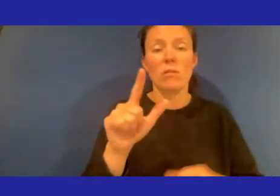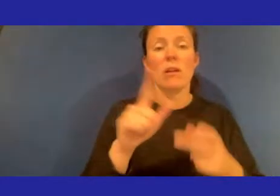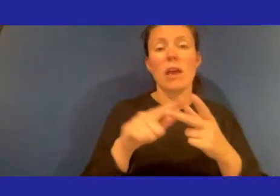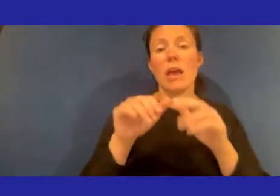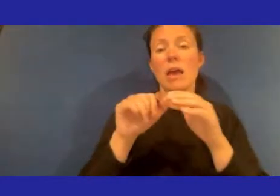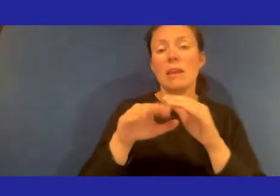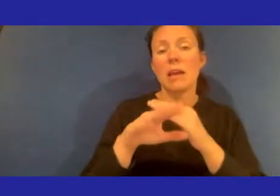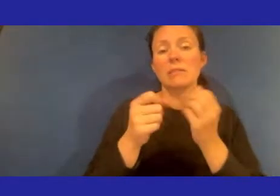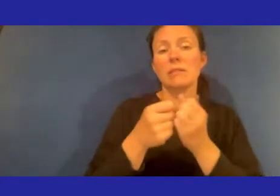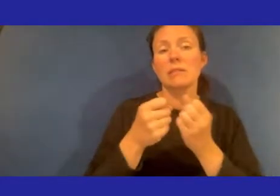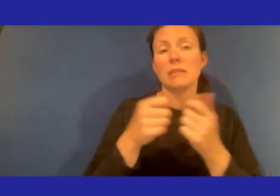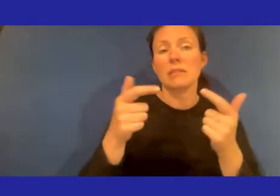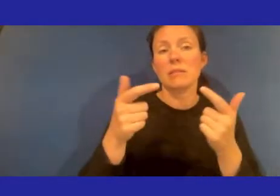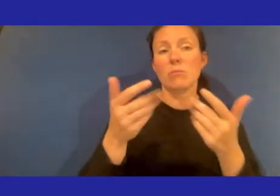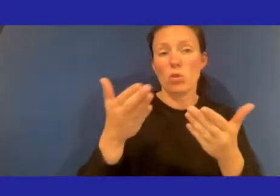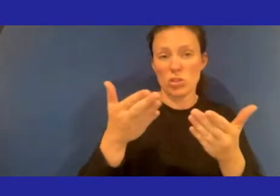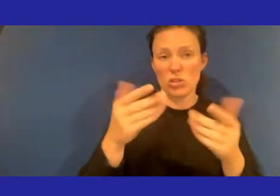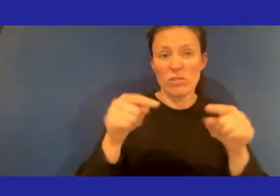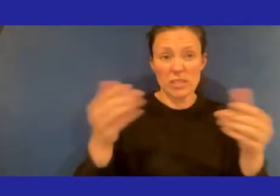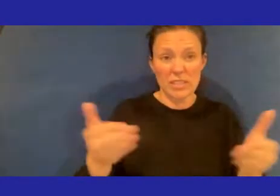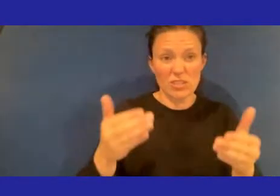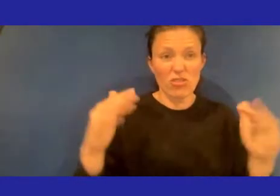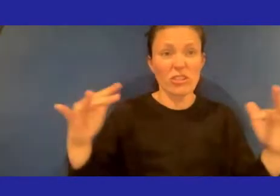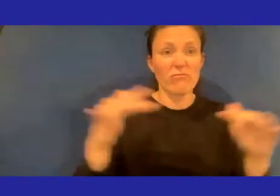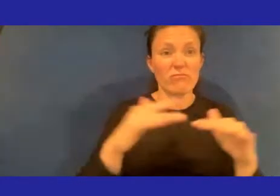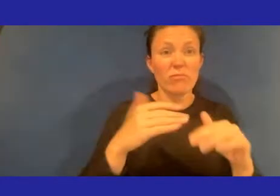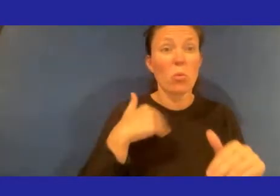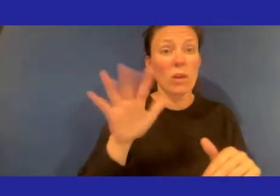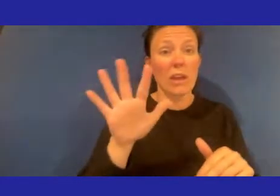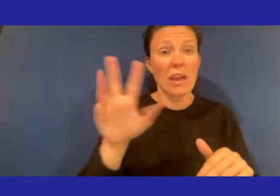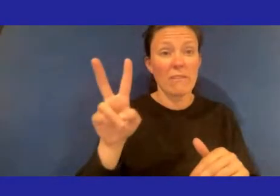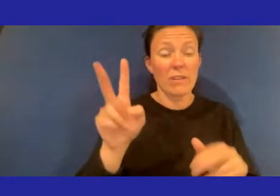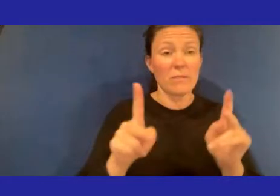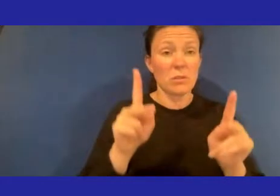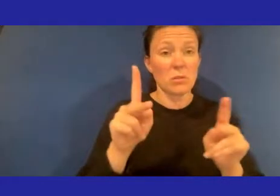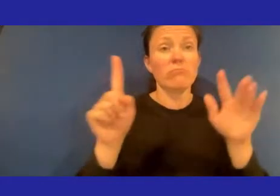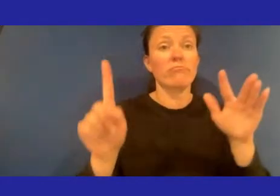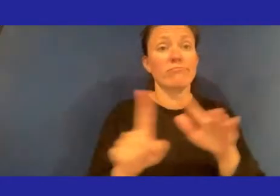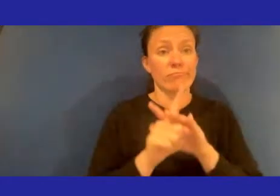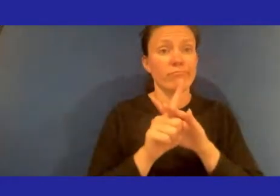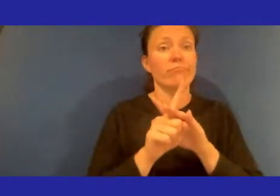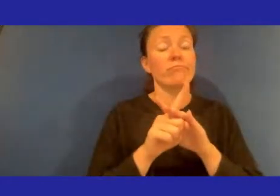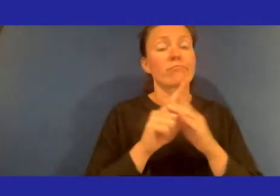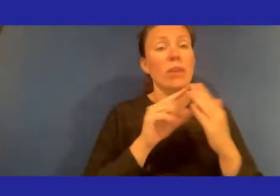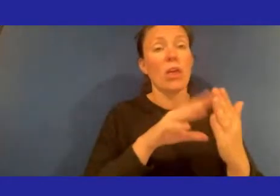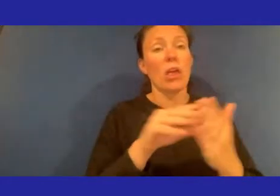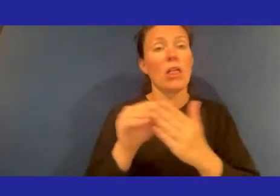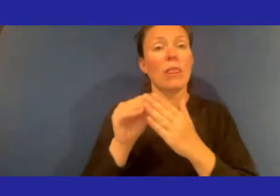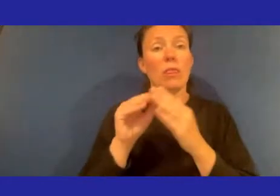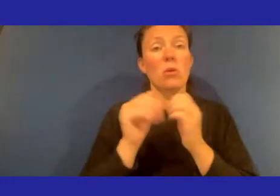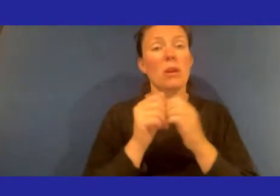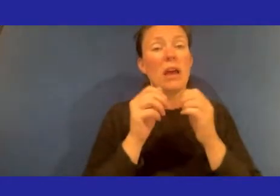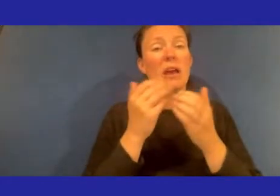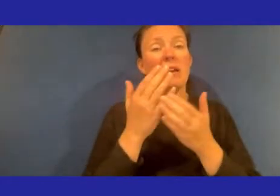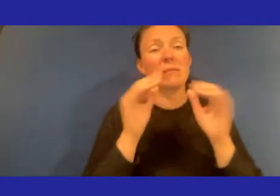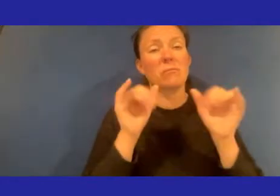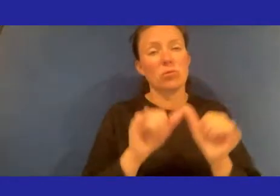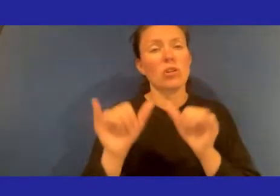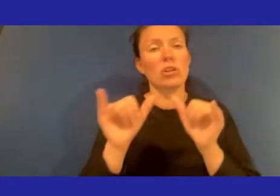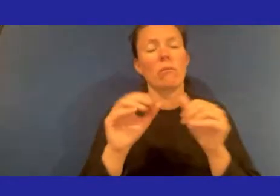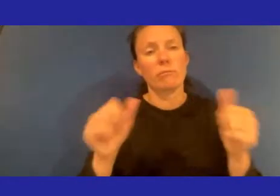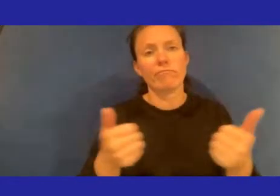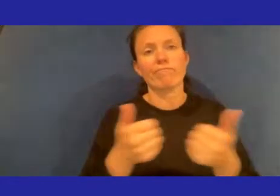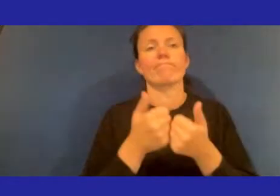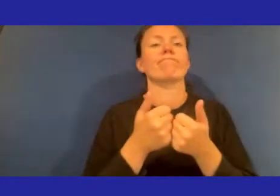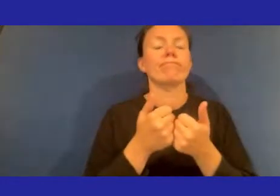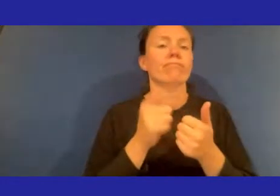Services. We've had 52 attendees joined and learned about some of the common challenges and best ways to